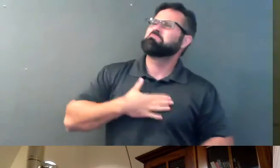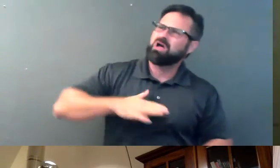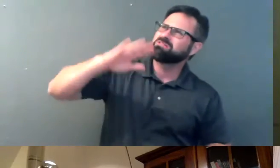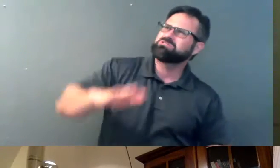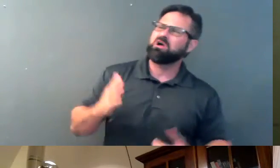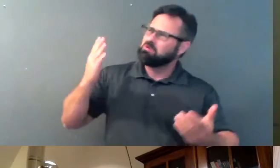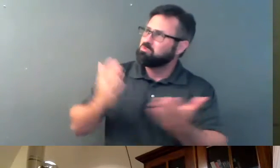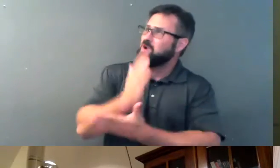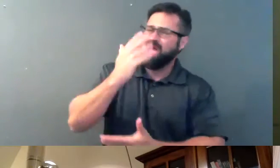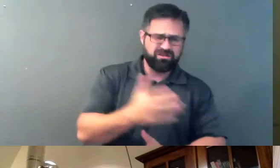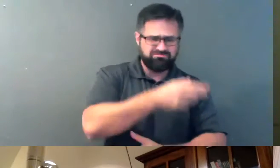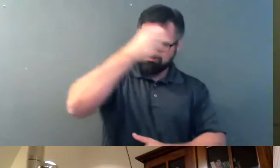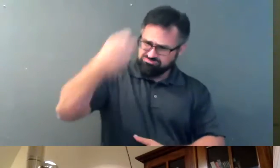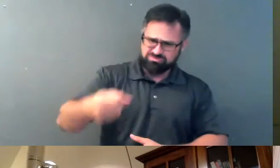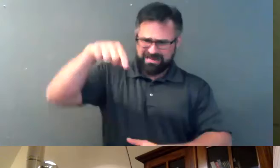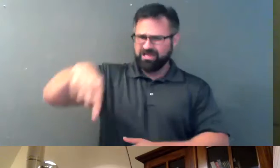to inclusive education.